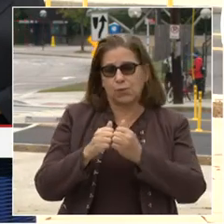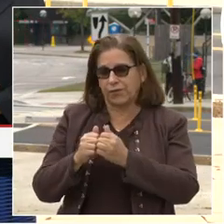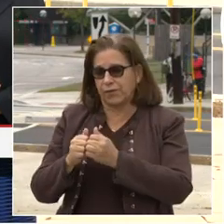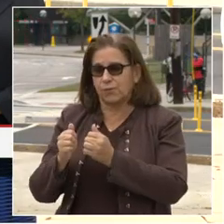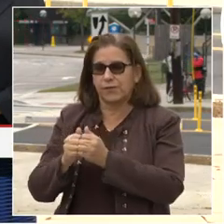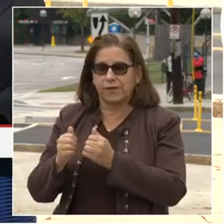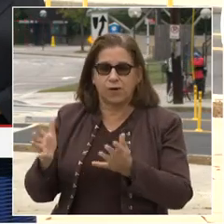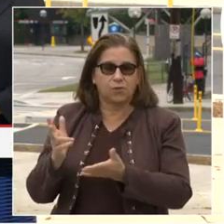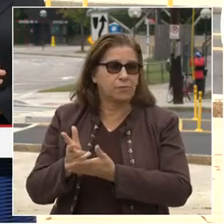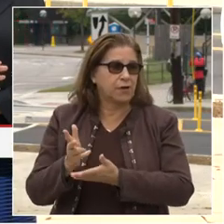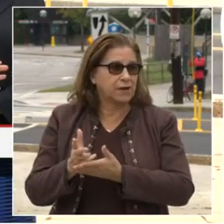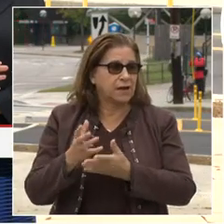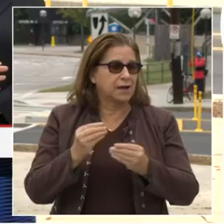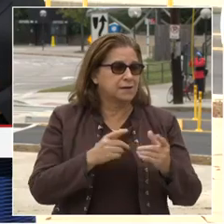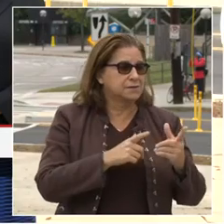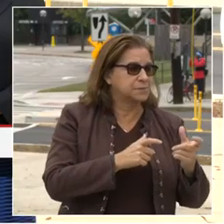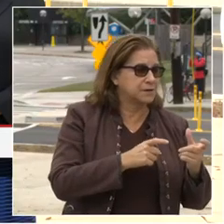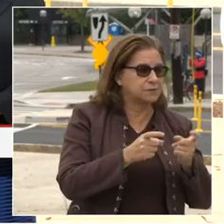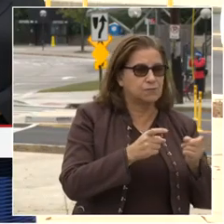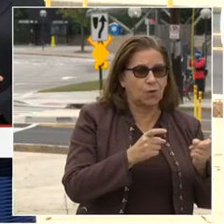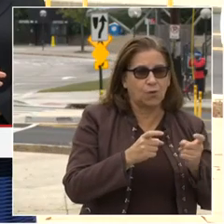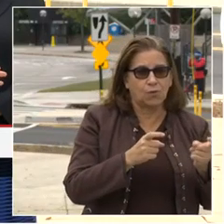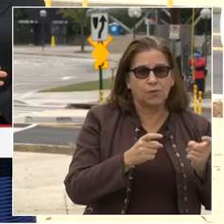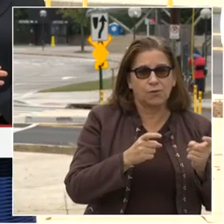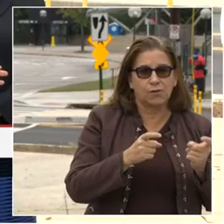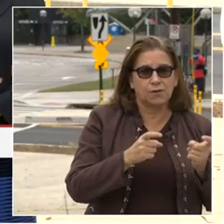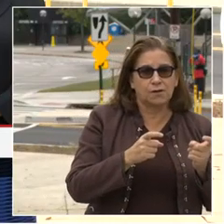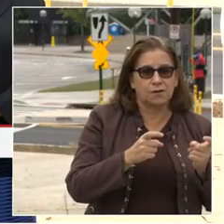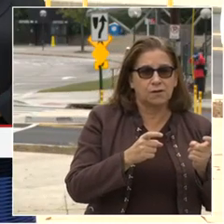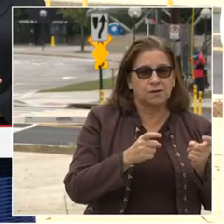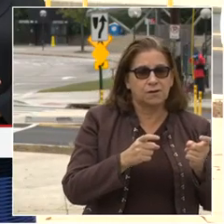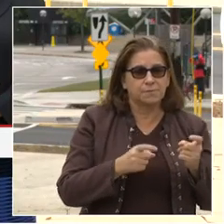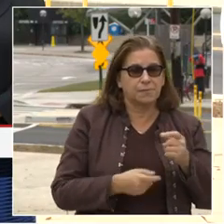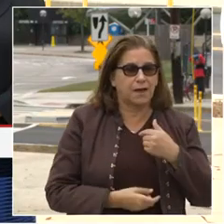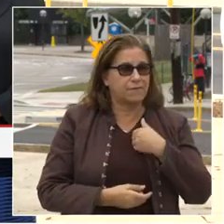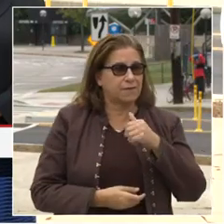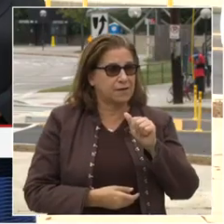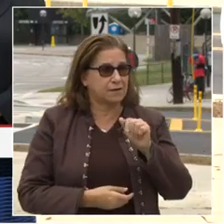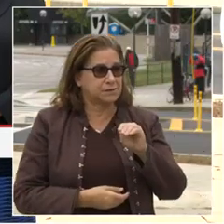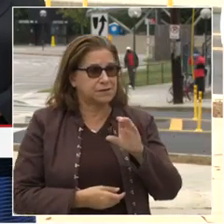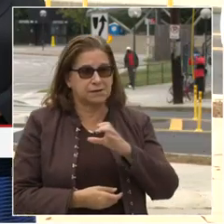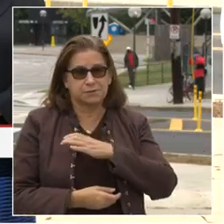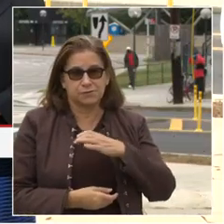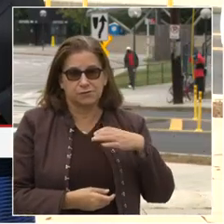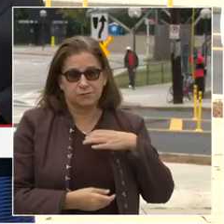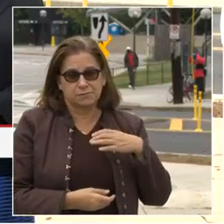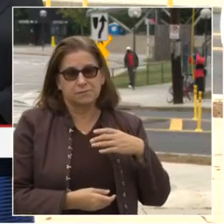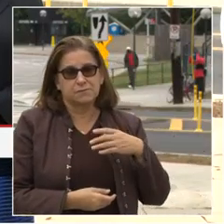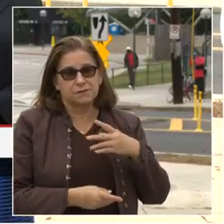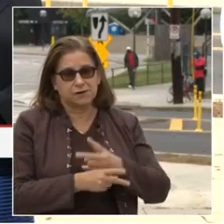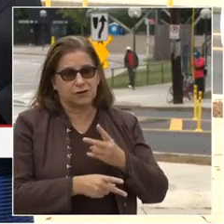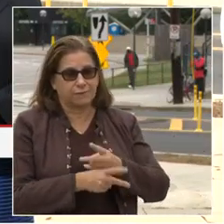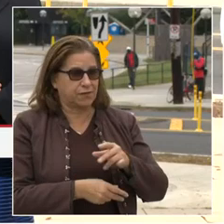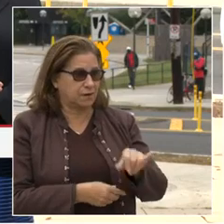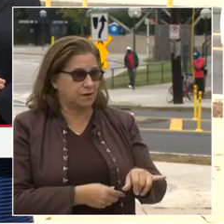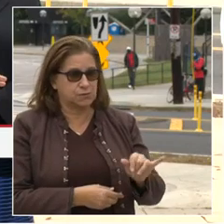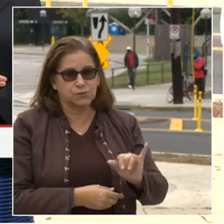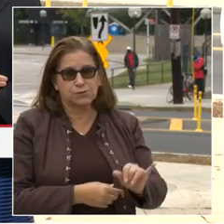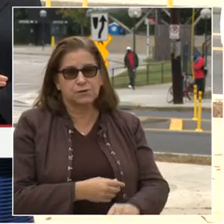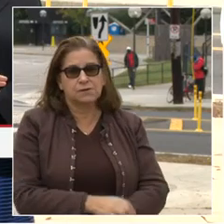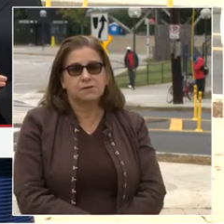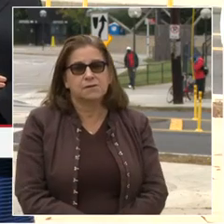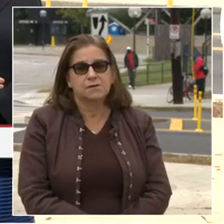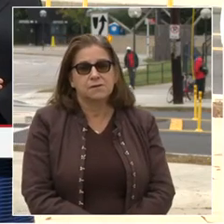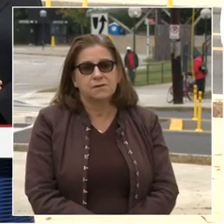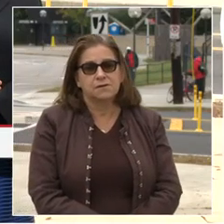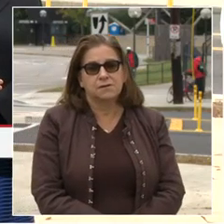that is something for ANC commissioners, community groups, and neighbors to recognize, that in order to expedite